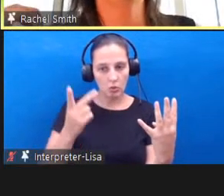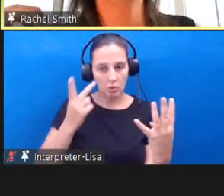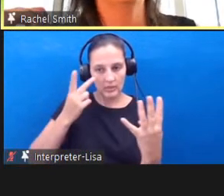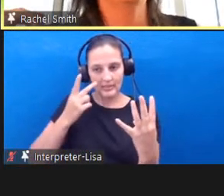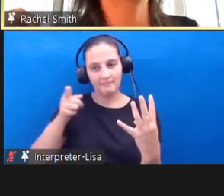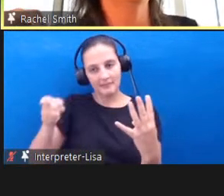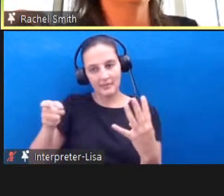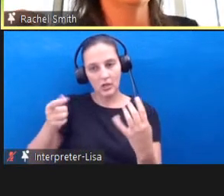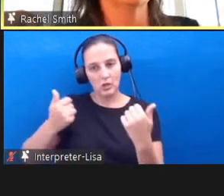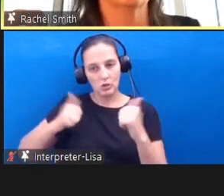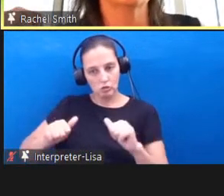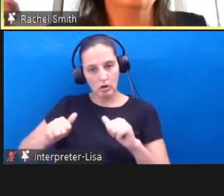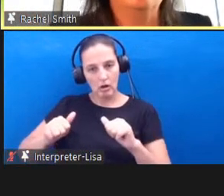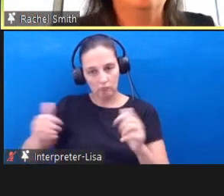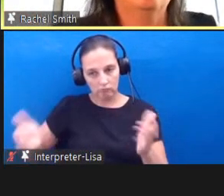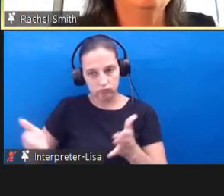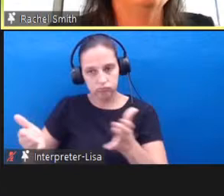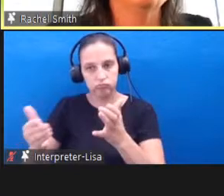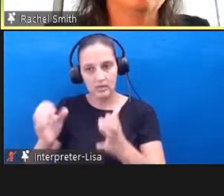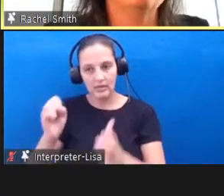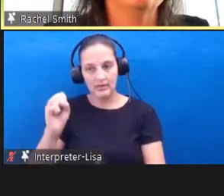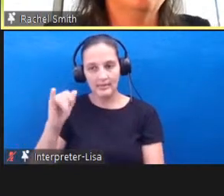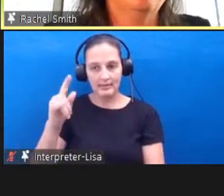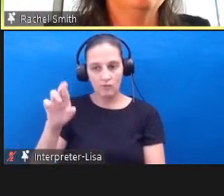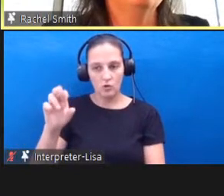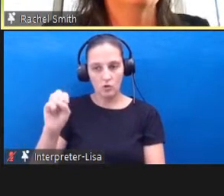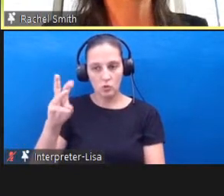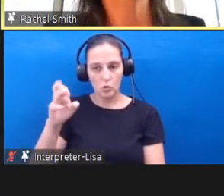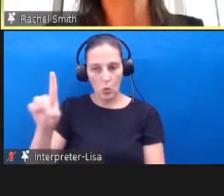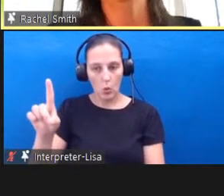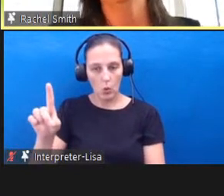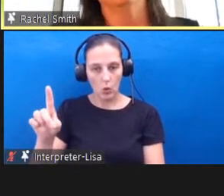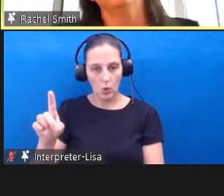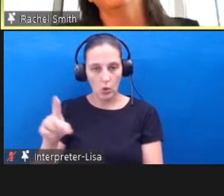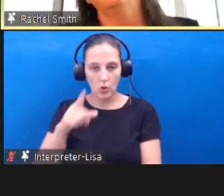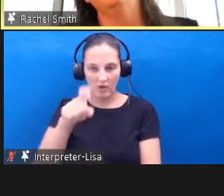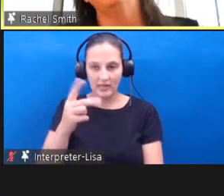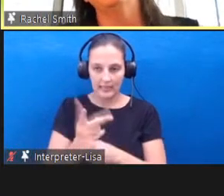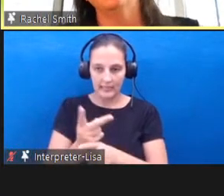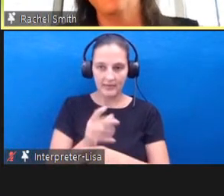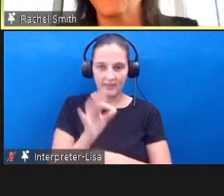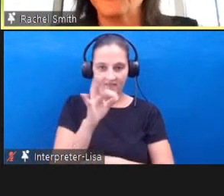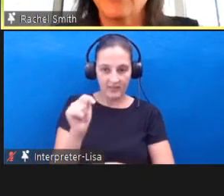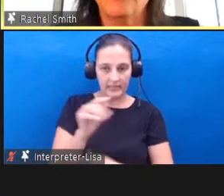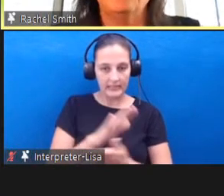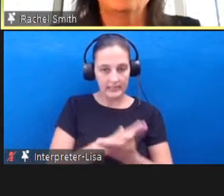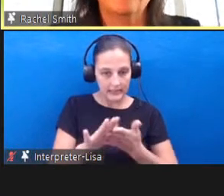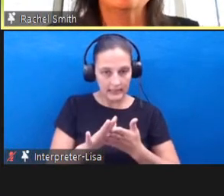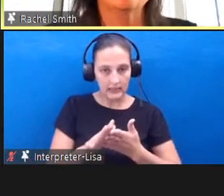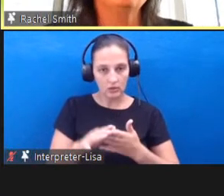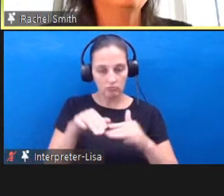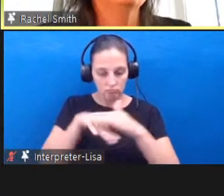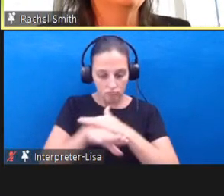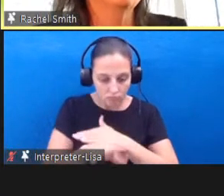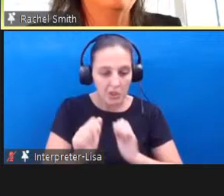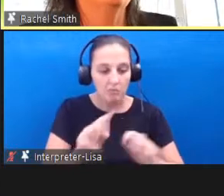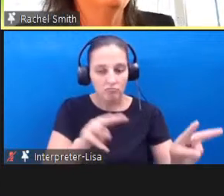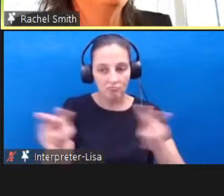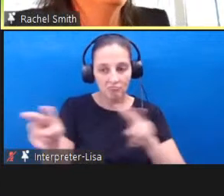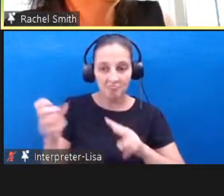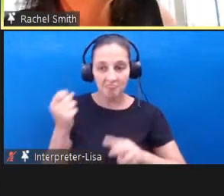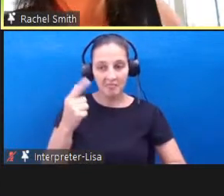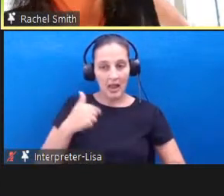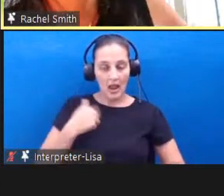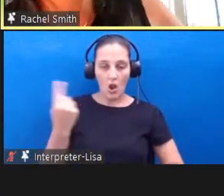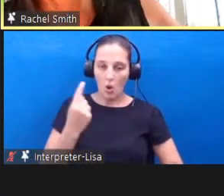garden of Mauna Kea silver swords. And you just have to keep your feet clean and go in and you can see them. I stop here and talk about